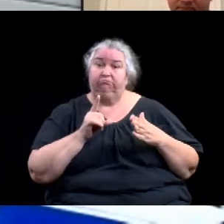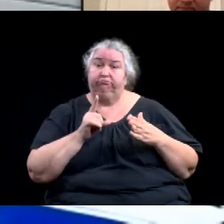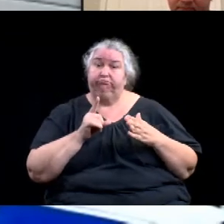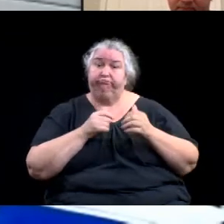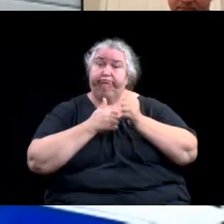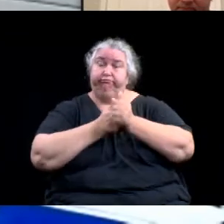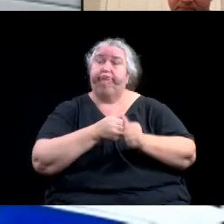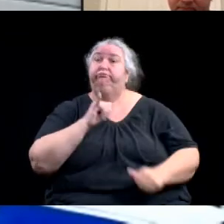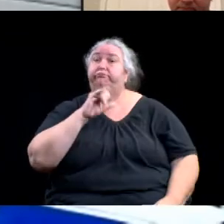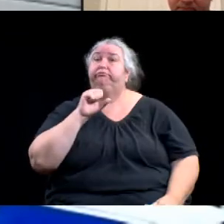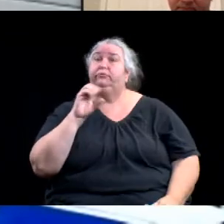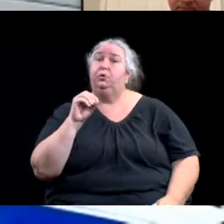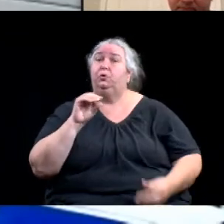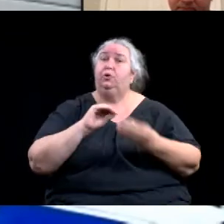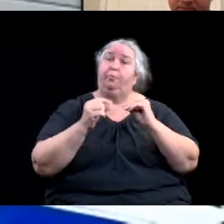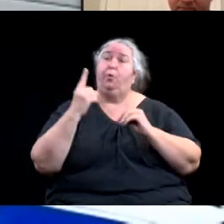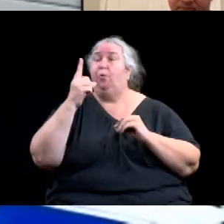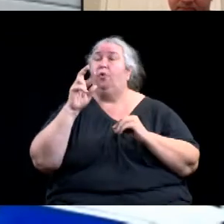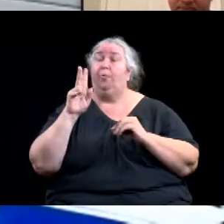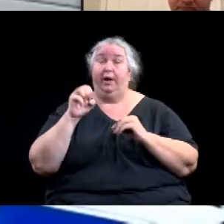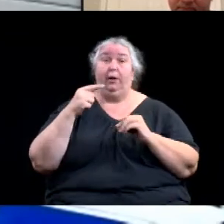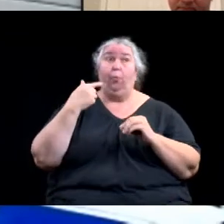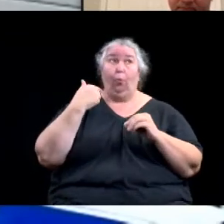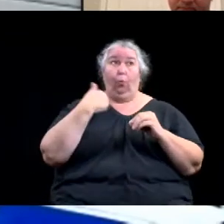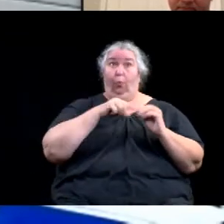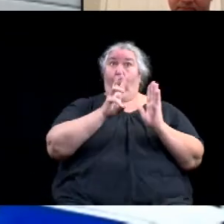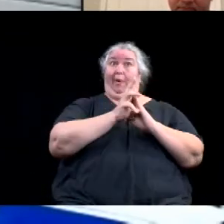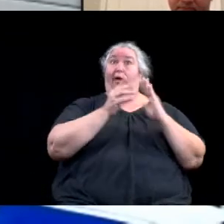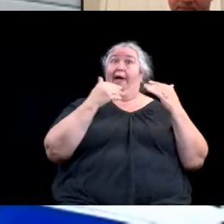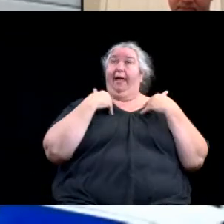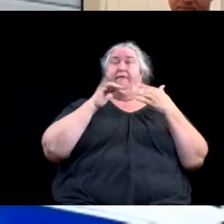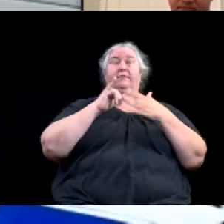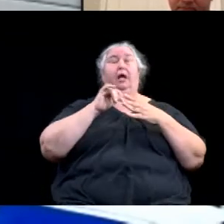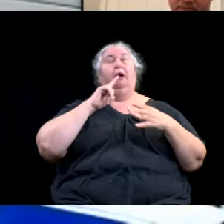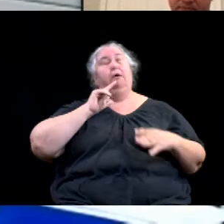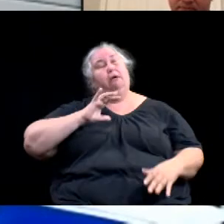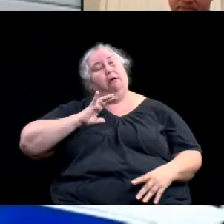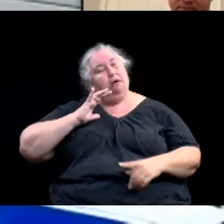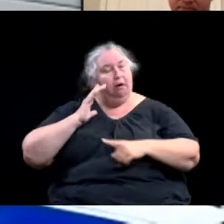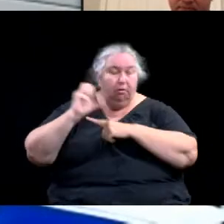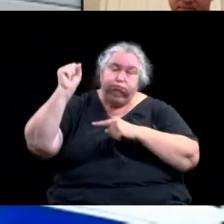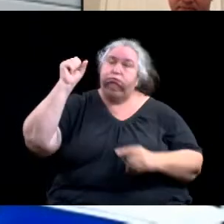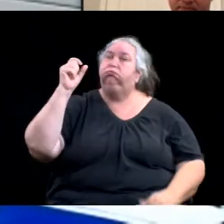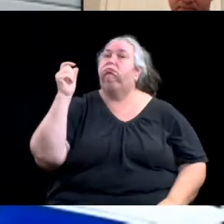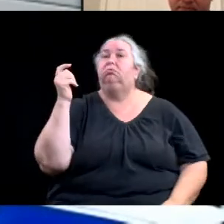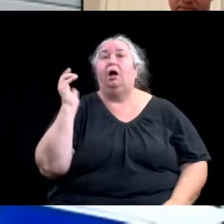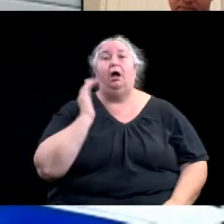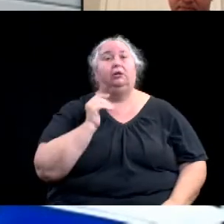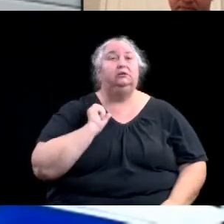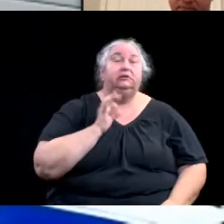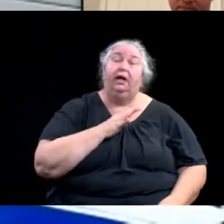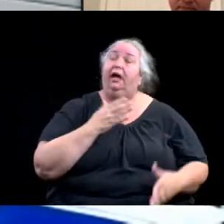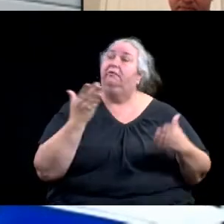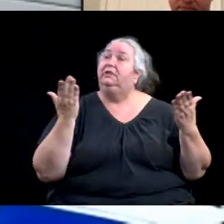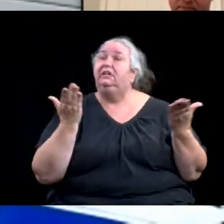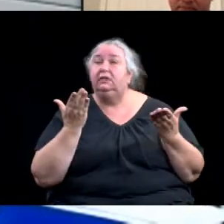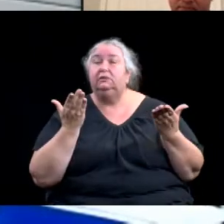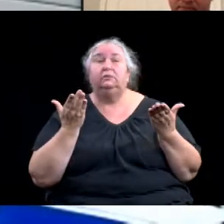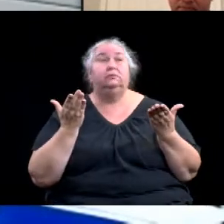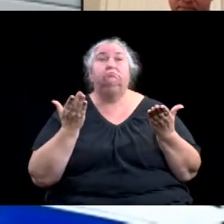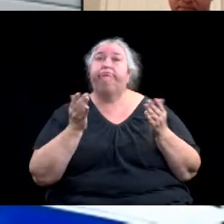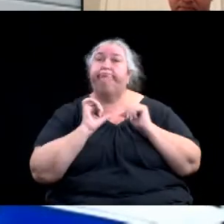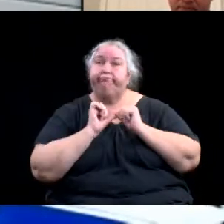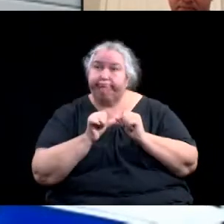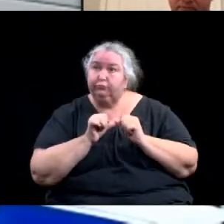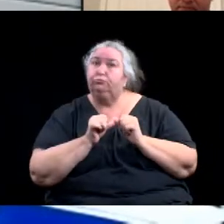here continues to make sure they have the most up-to-date certifications. We are going to be looking at additional